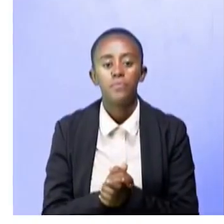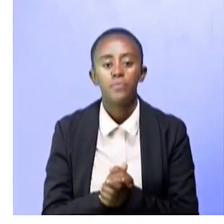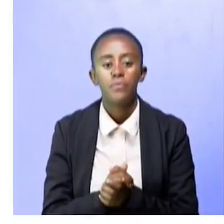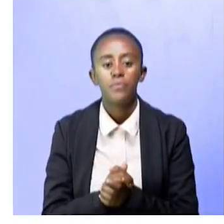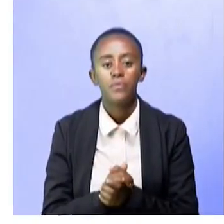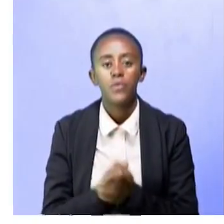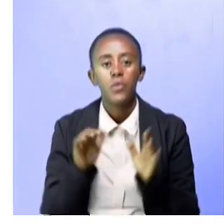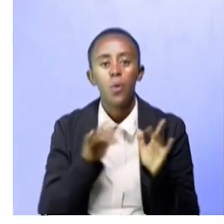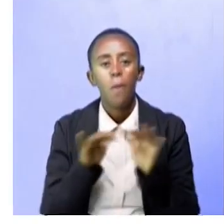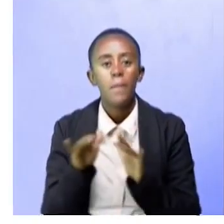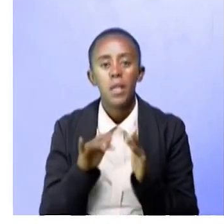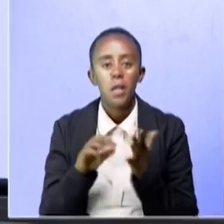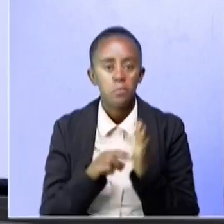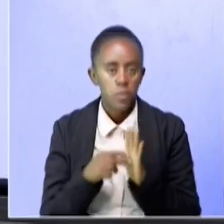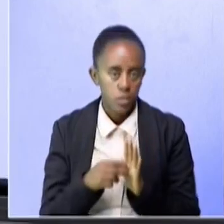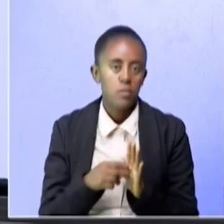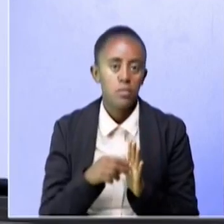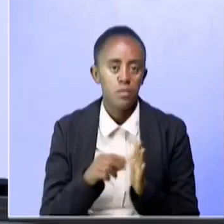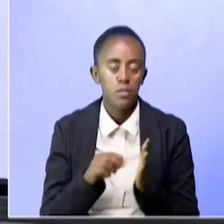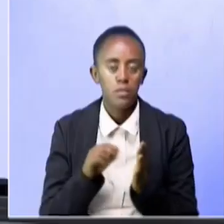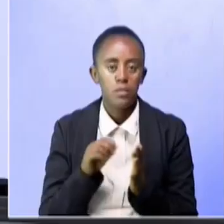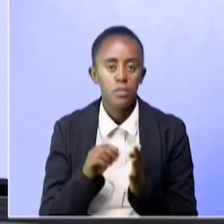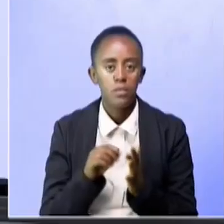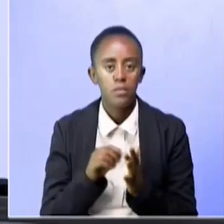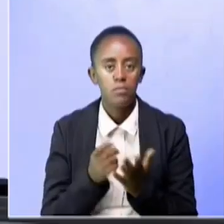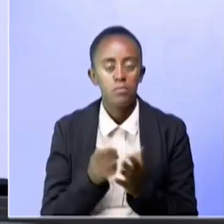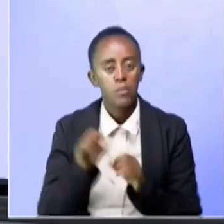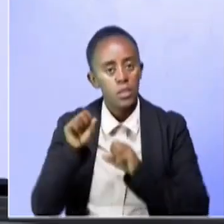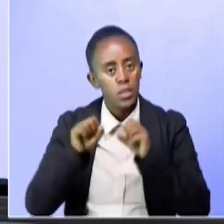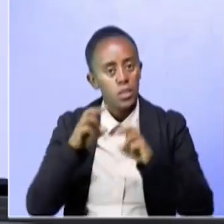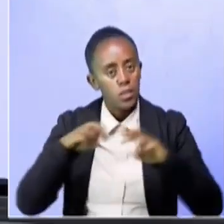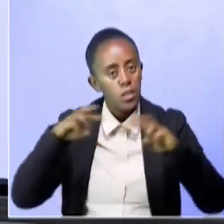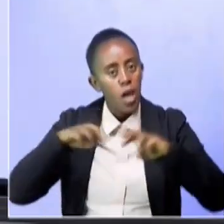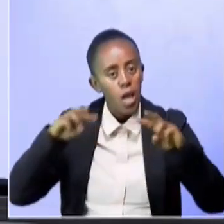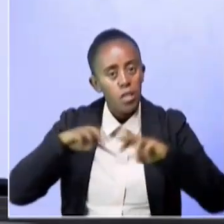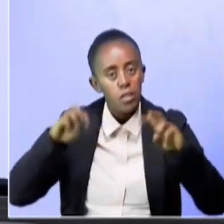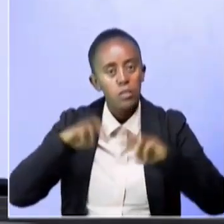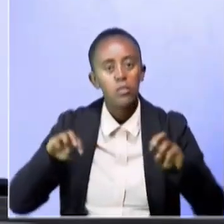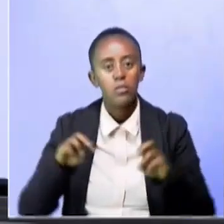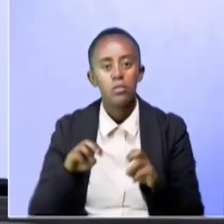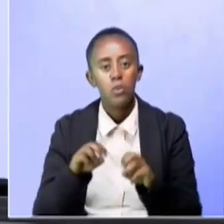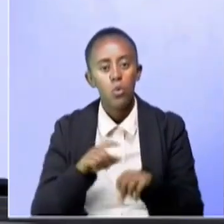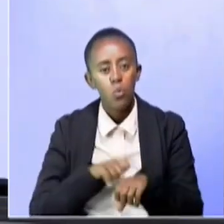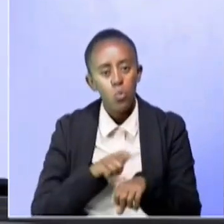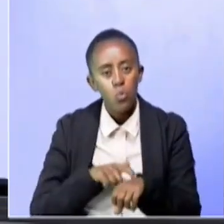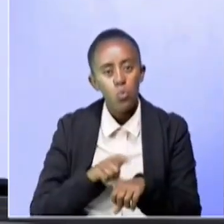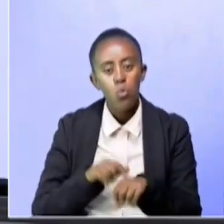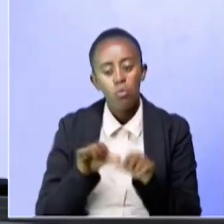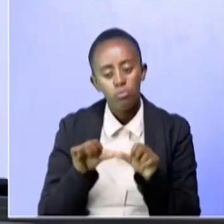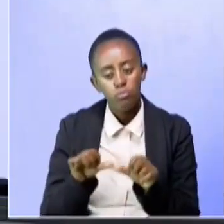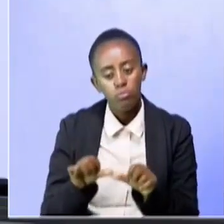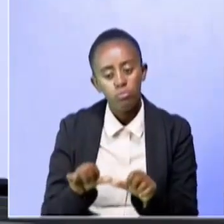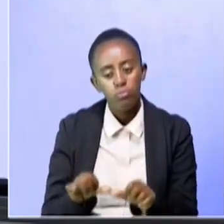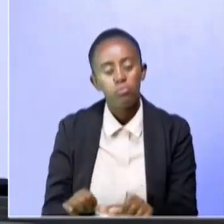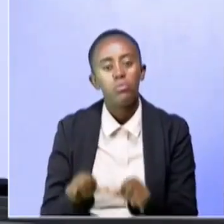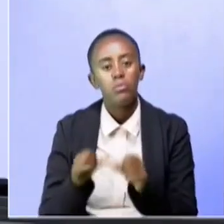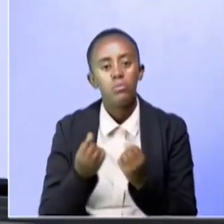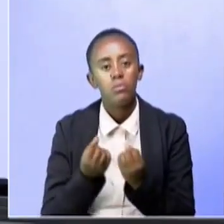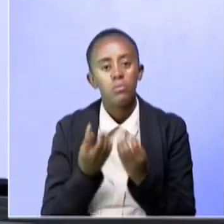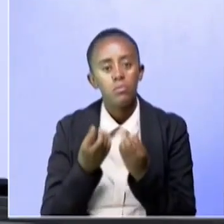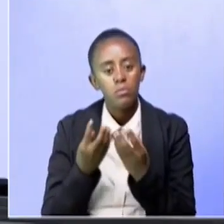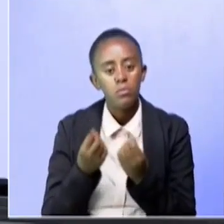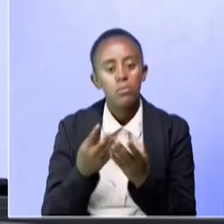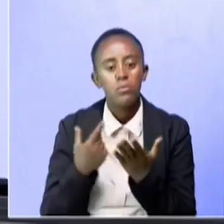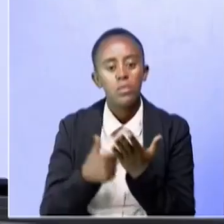computer is what I mean that. Good. Yeah, science do have or take too much time in order to get